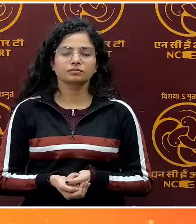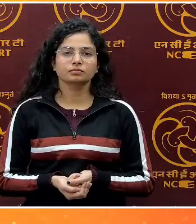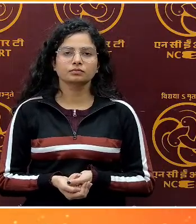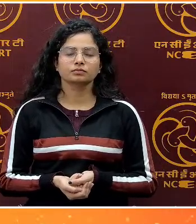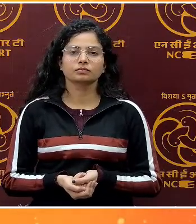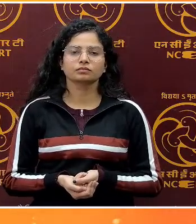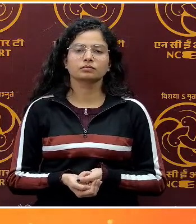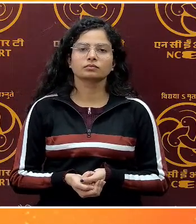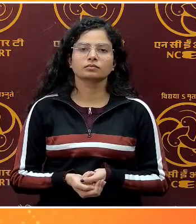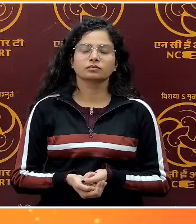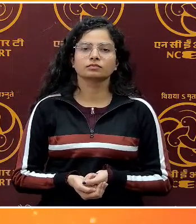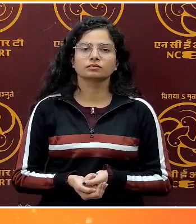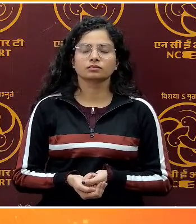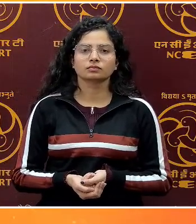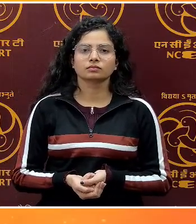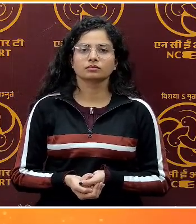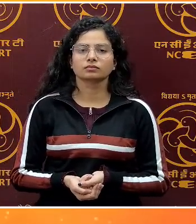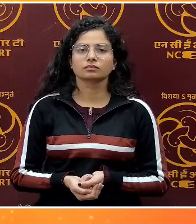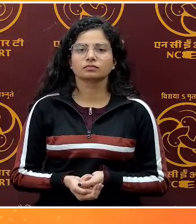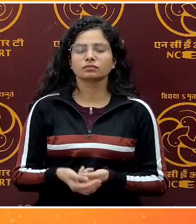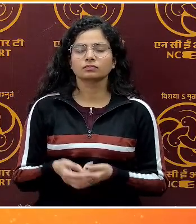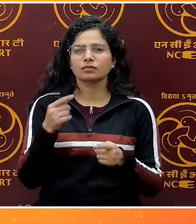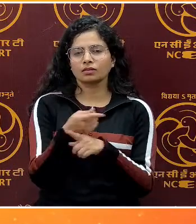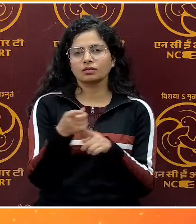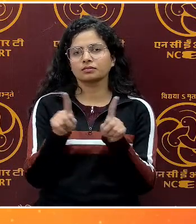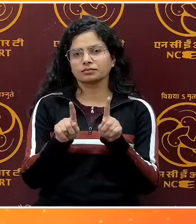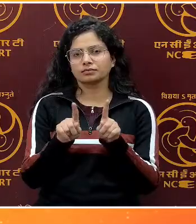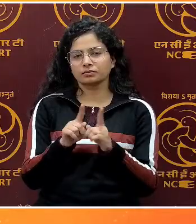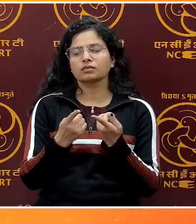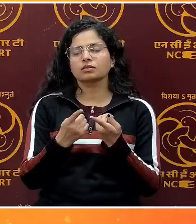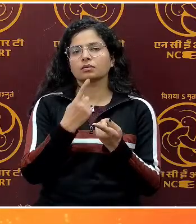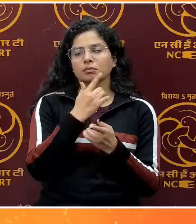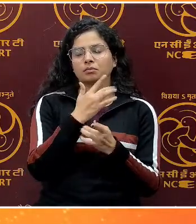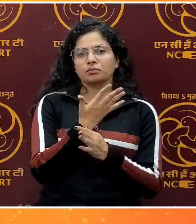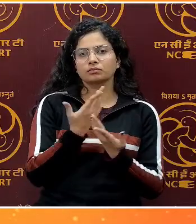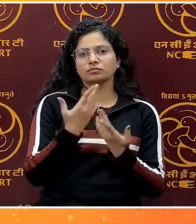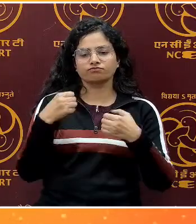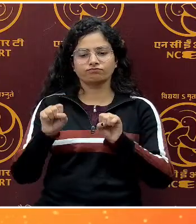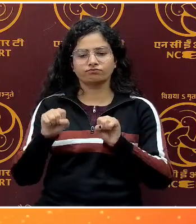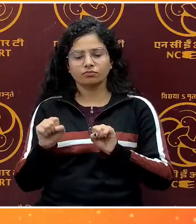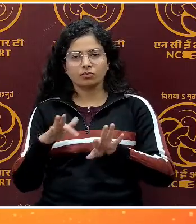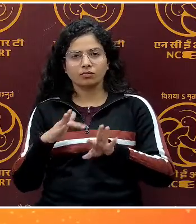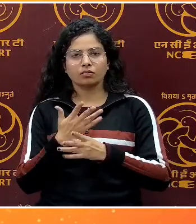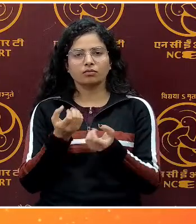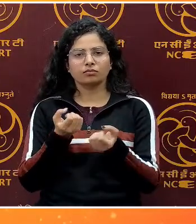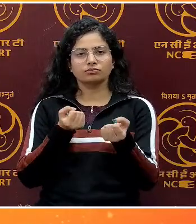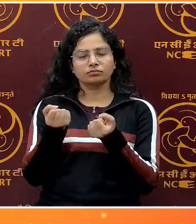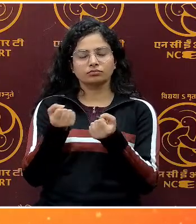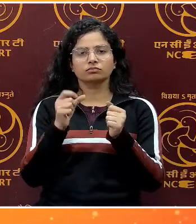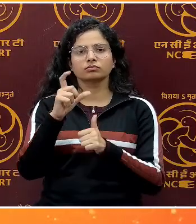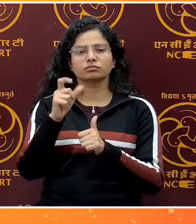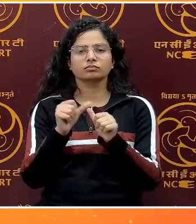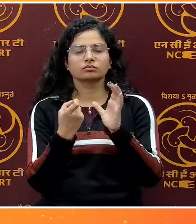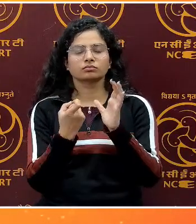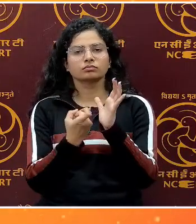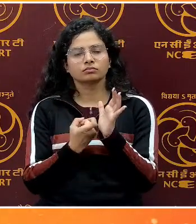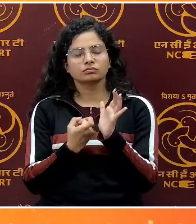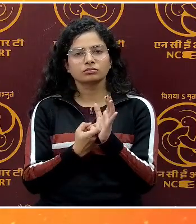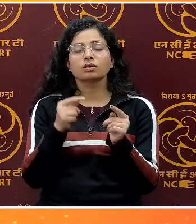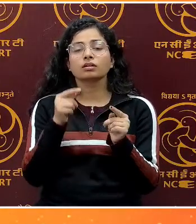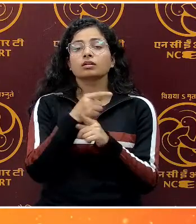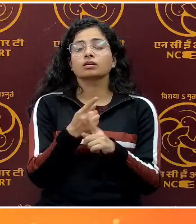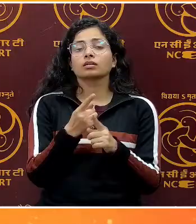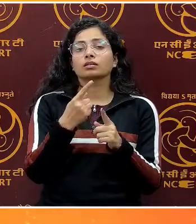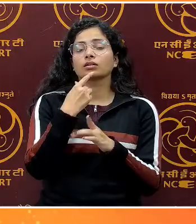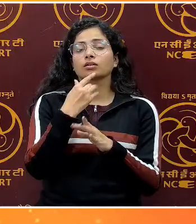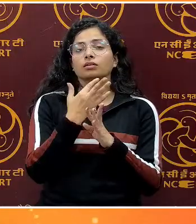How do we these the mirrors identify? that are used in vehicles? This one is used in by dentist. Okay, by